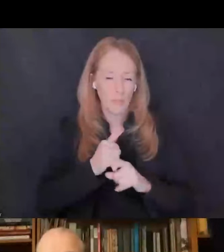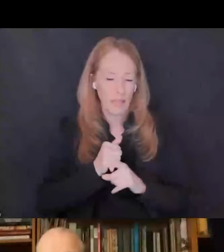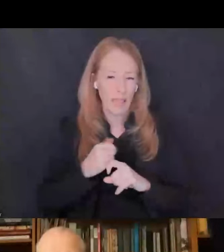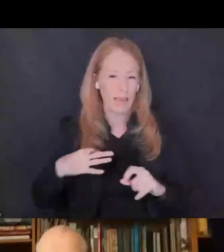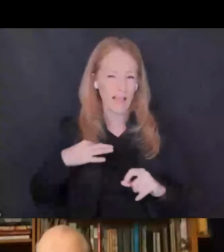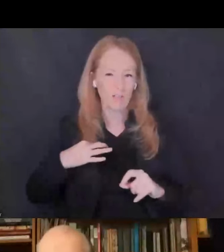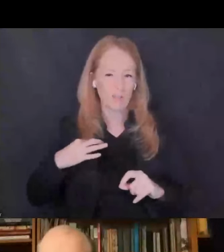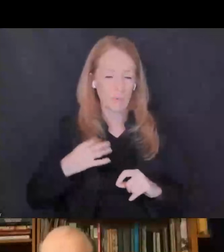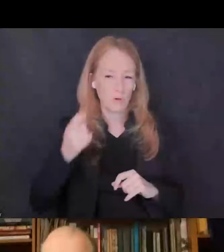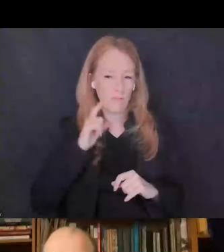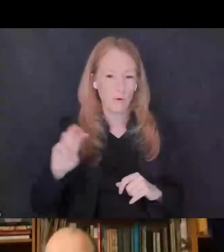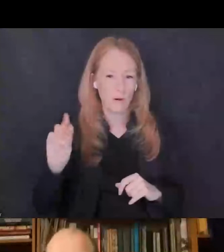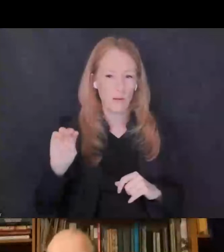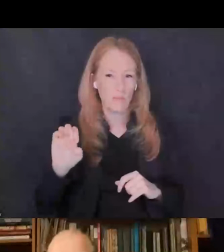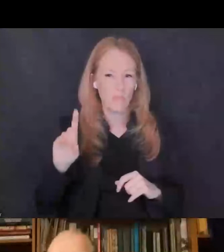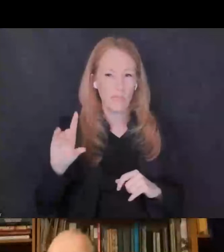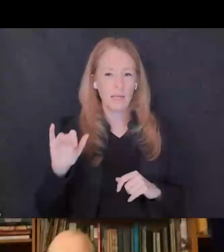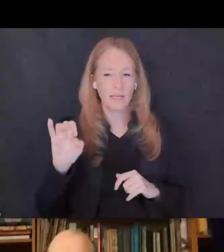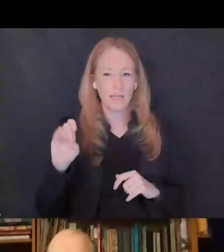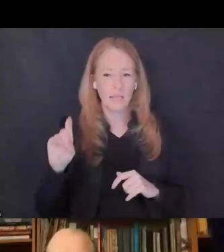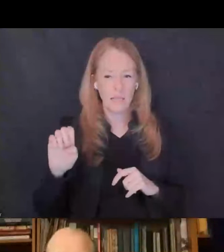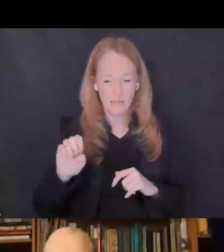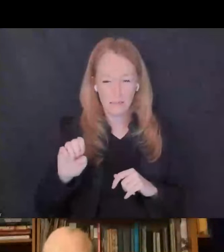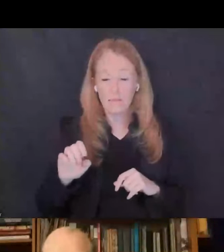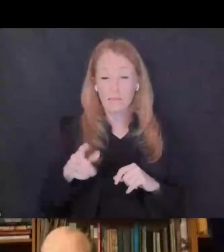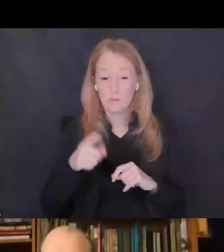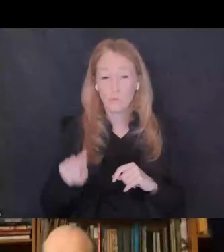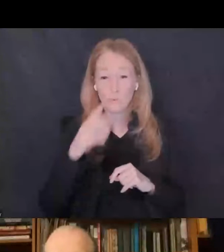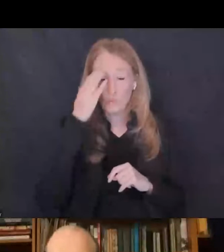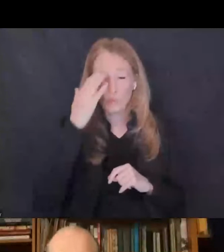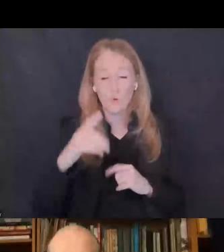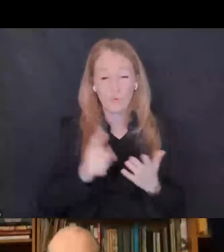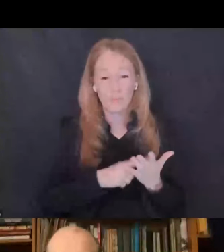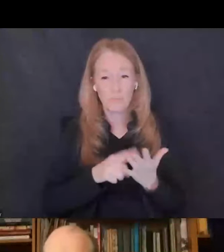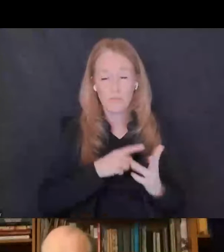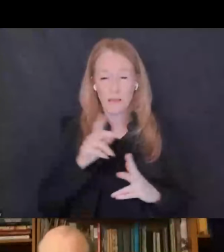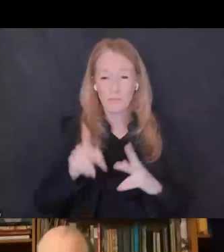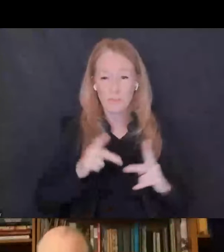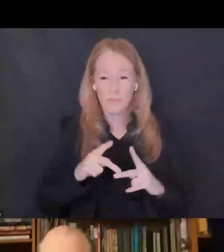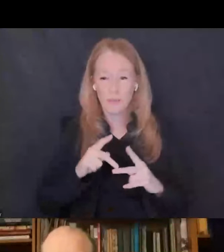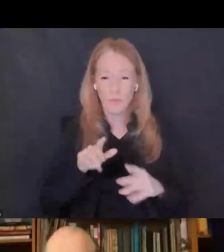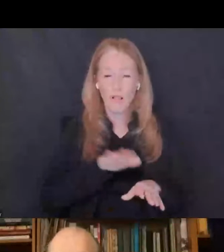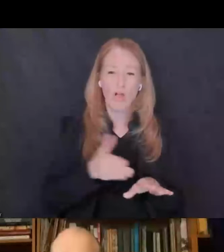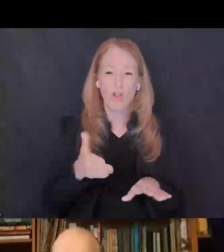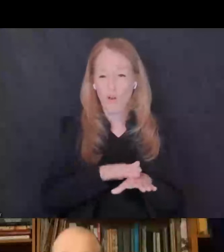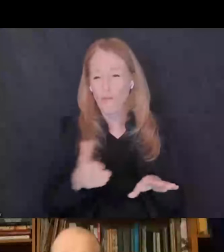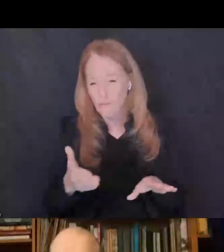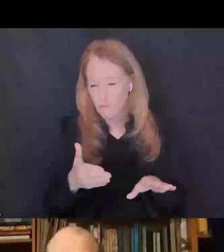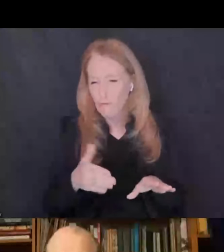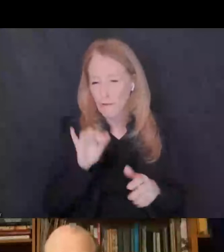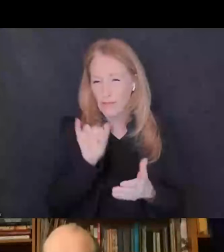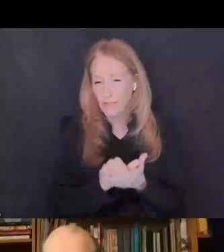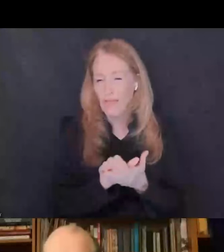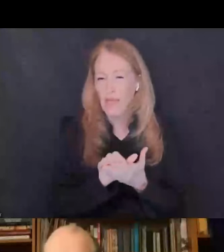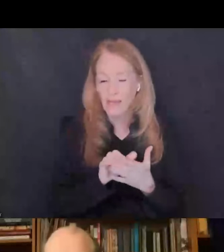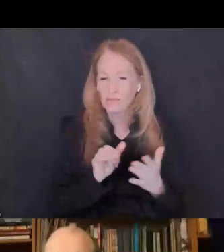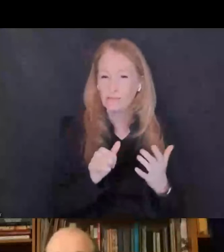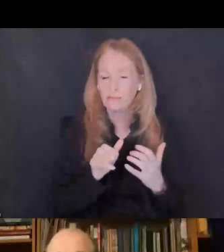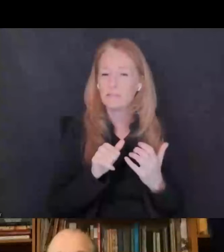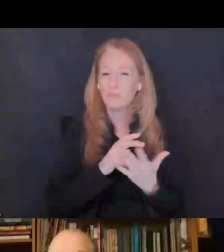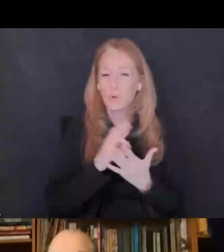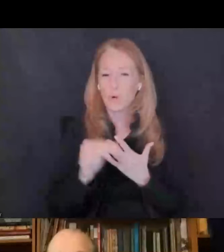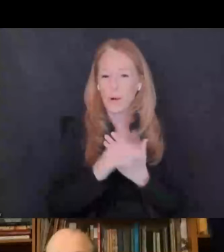for Medicaid. And as you know, sometimes people go on and off Medicaid because of eligibility